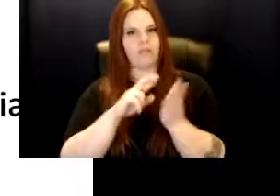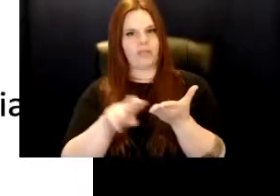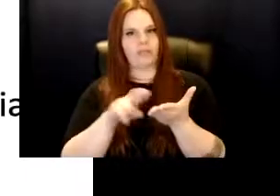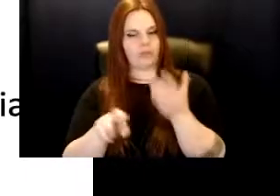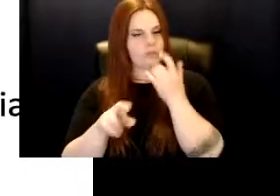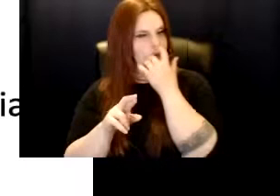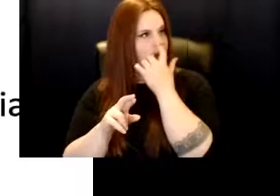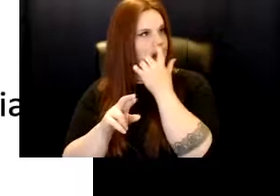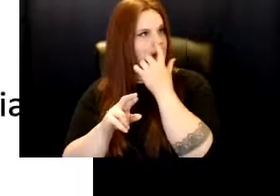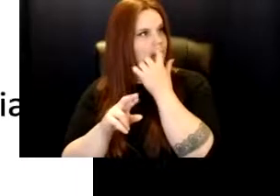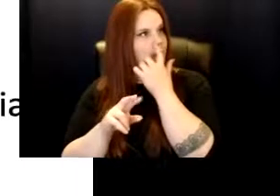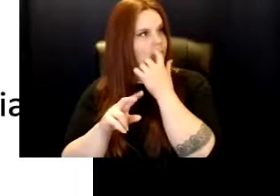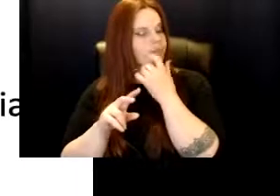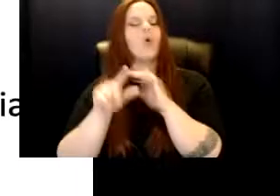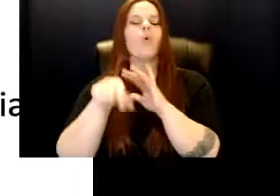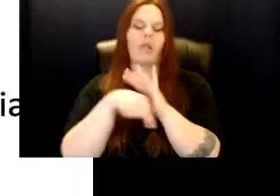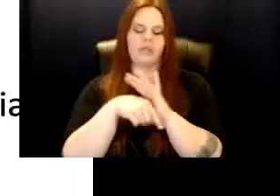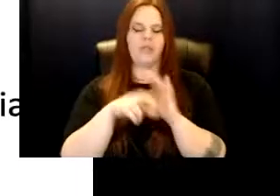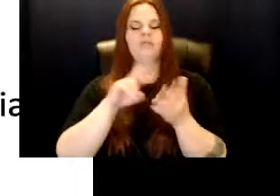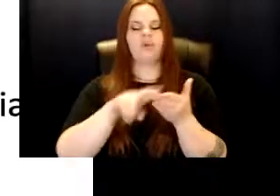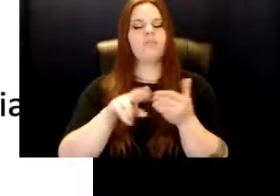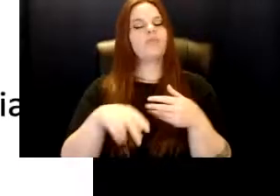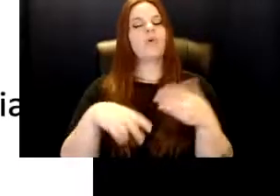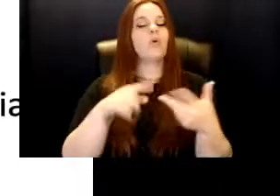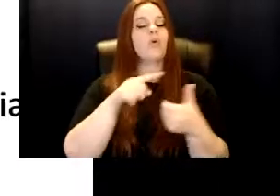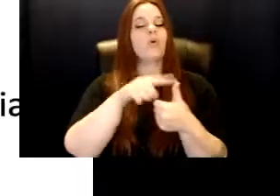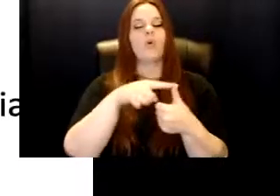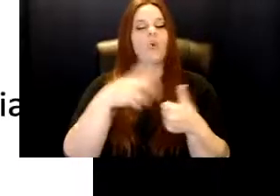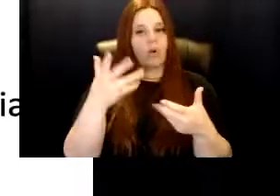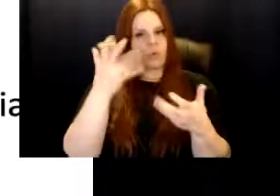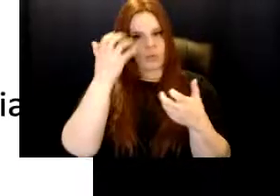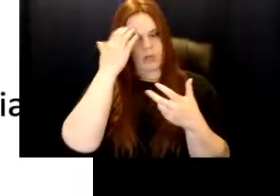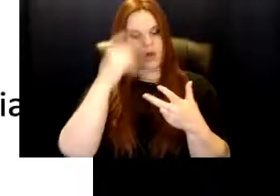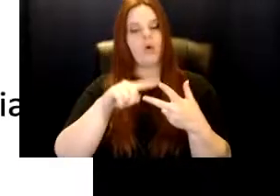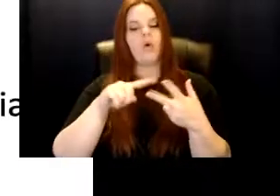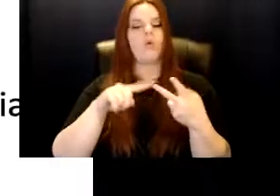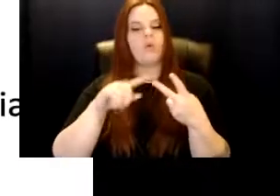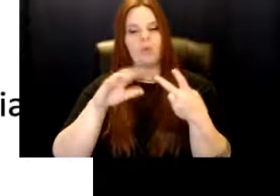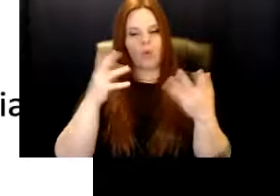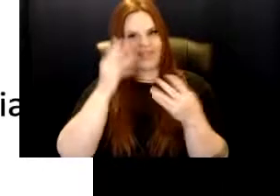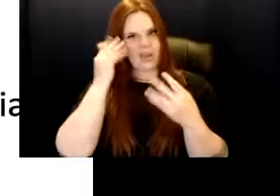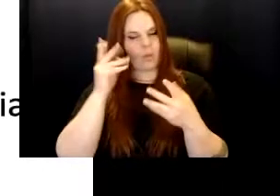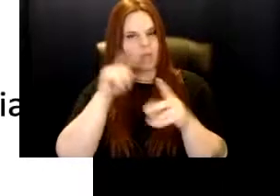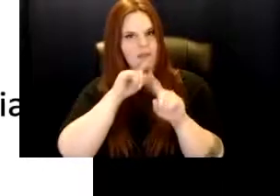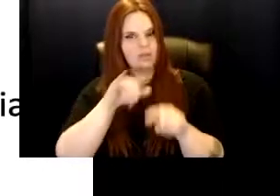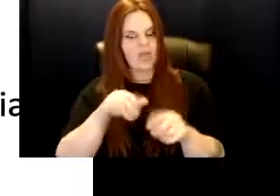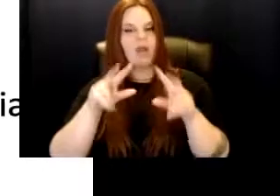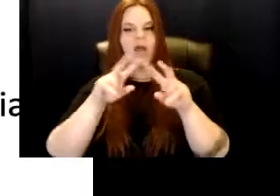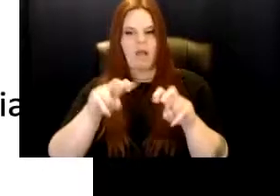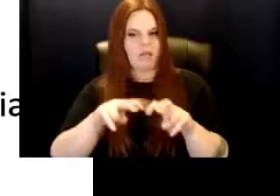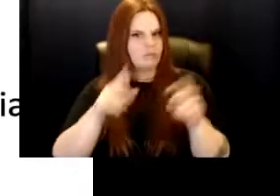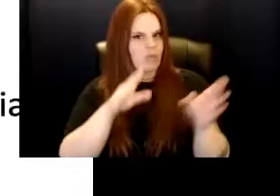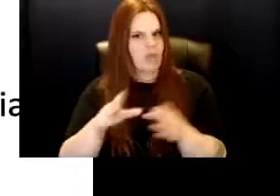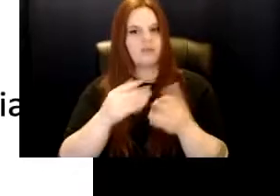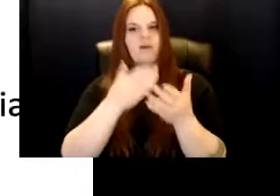we would ask, what do we want to know? Why do we want to know that? What kind of data will answer that? What are our analysis plans? What are the